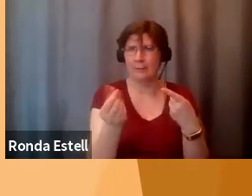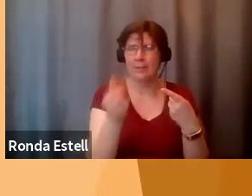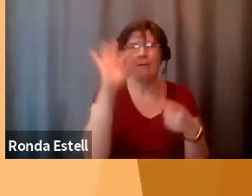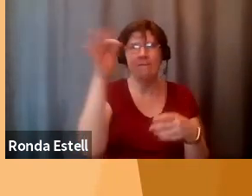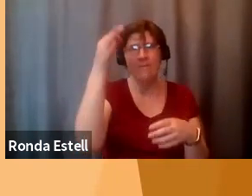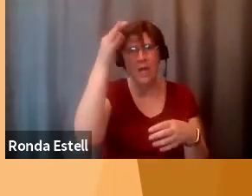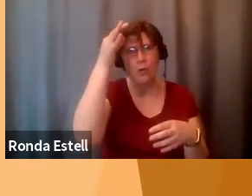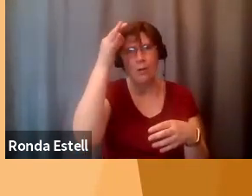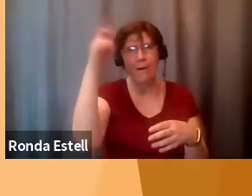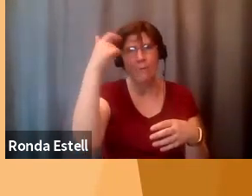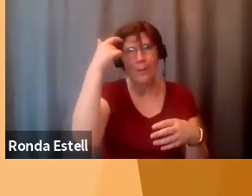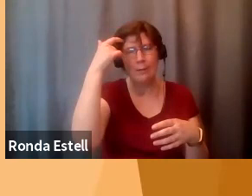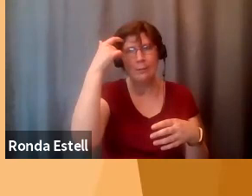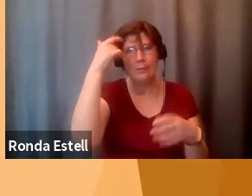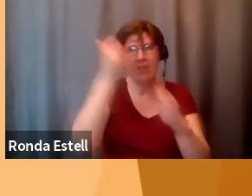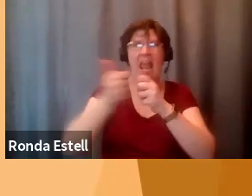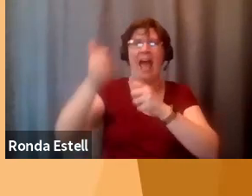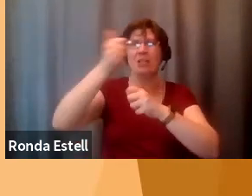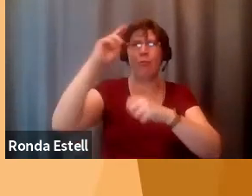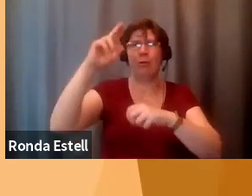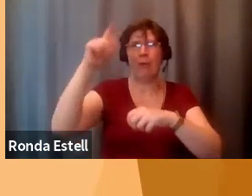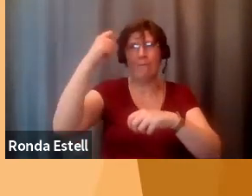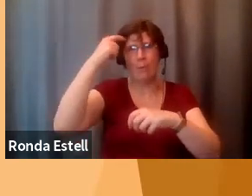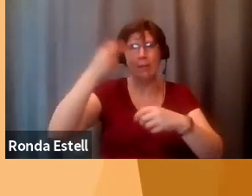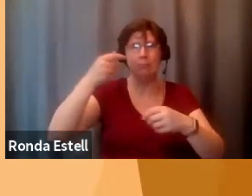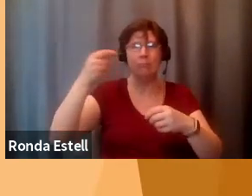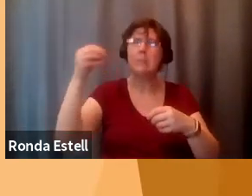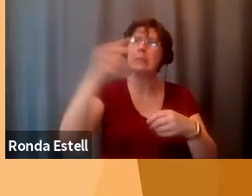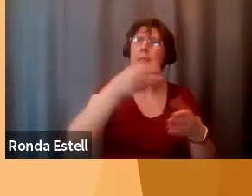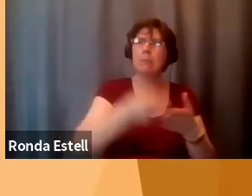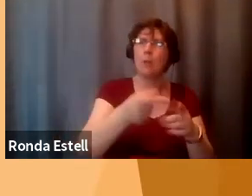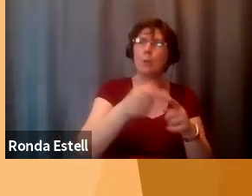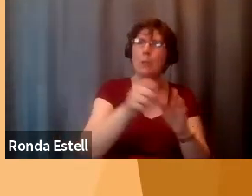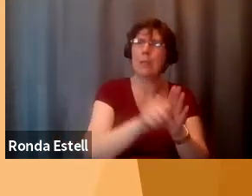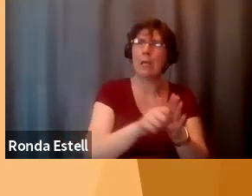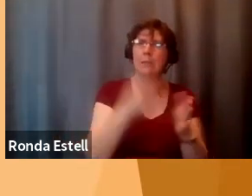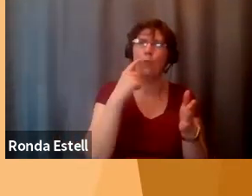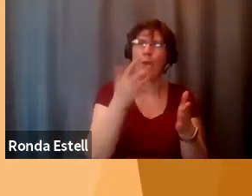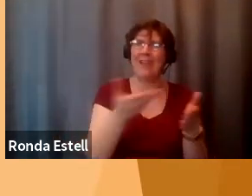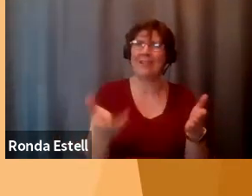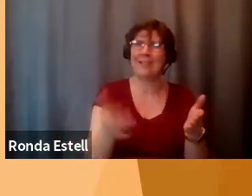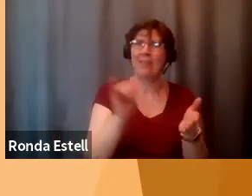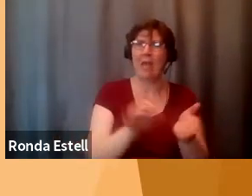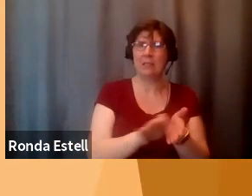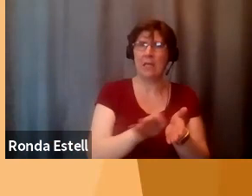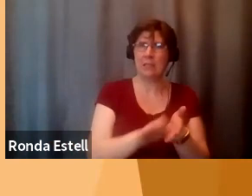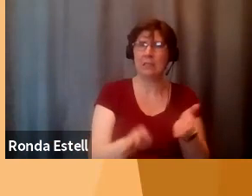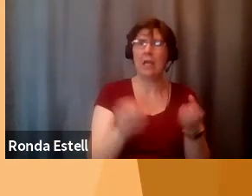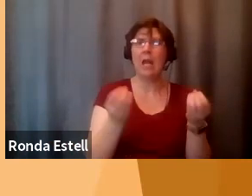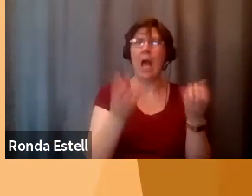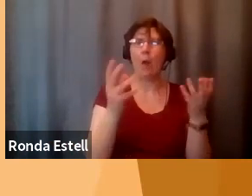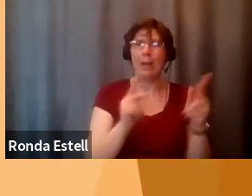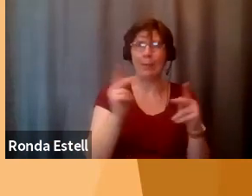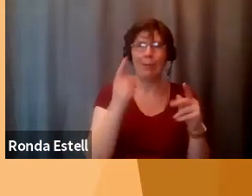government, our national government, sends a lot of money to the state for things. And the census and how many people,